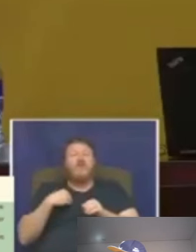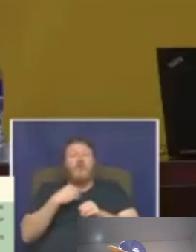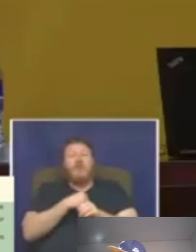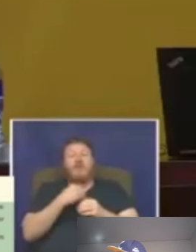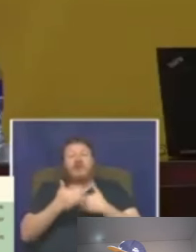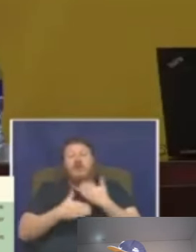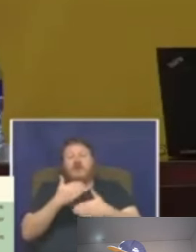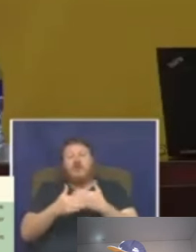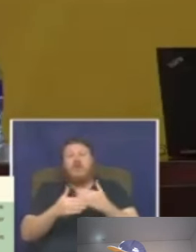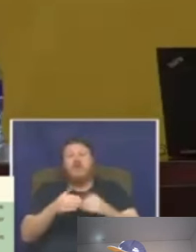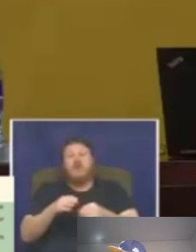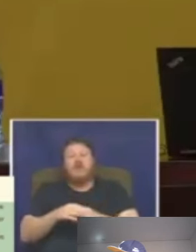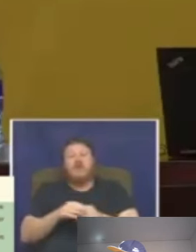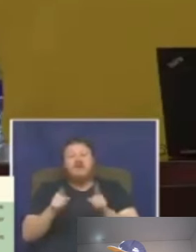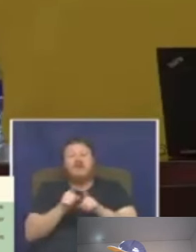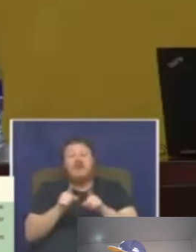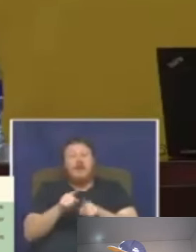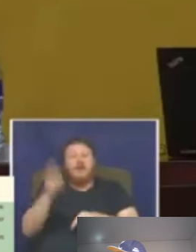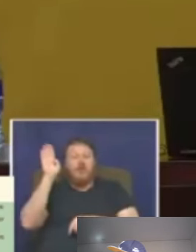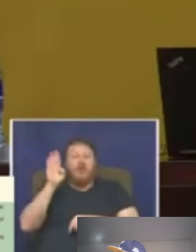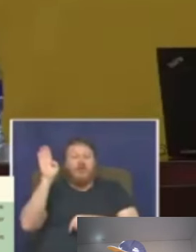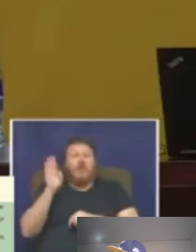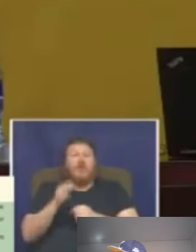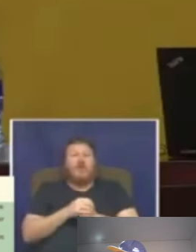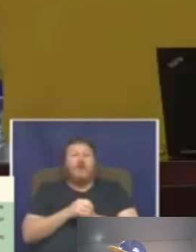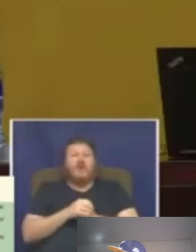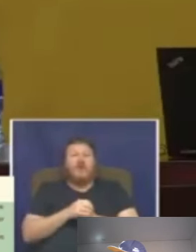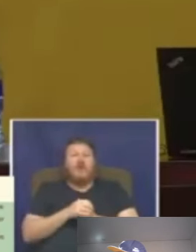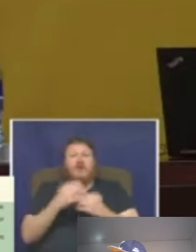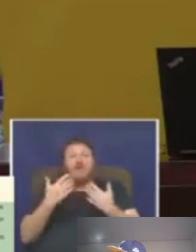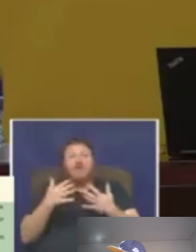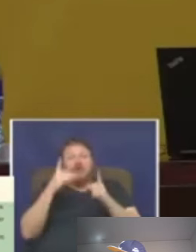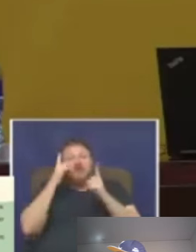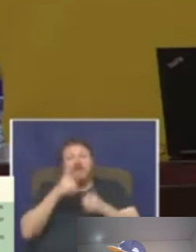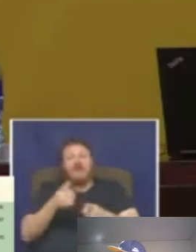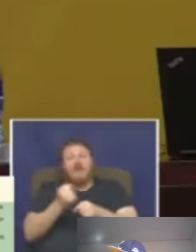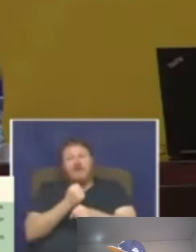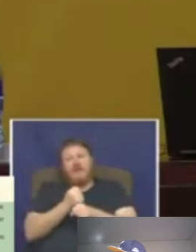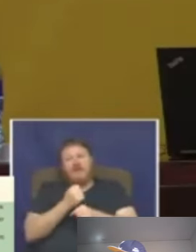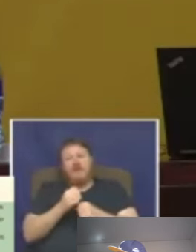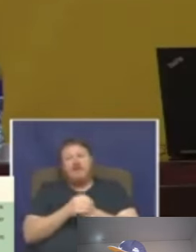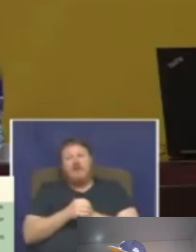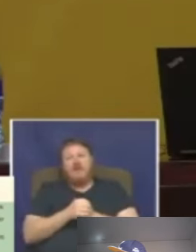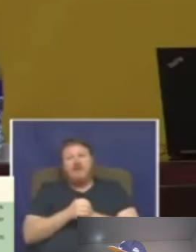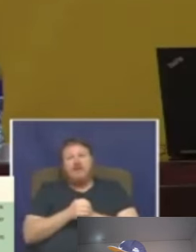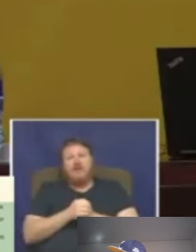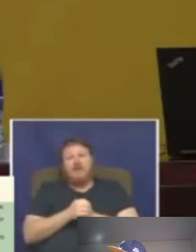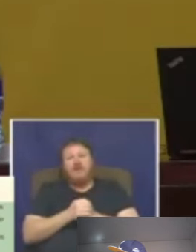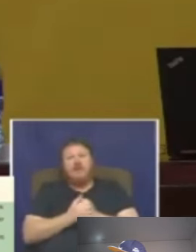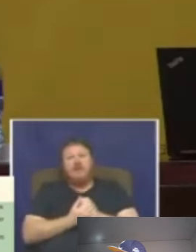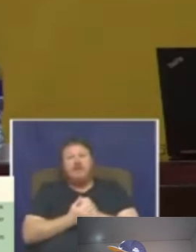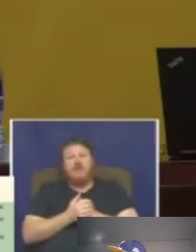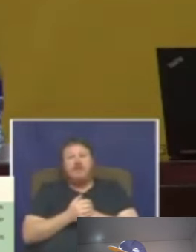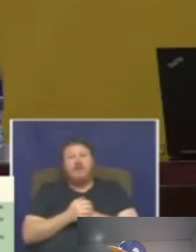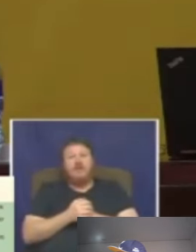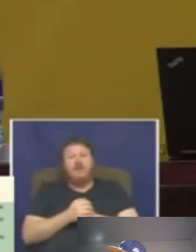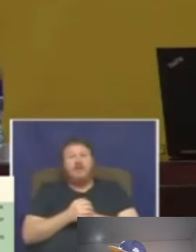continue to raise the same point of order, which I've already ruled on. Thank you. I'm now on the